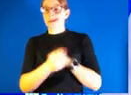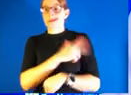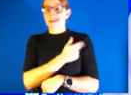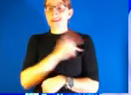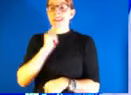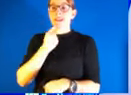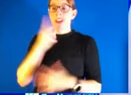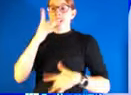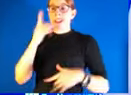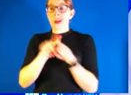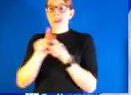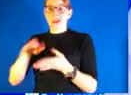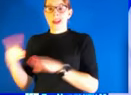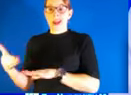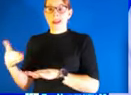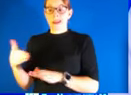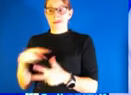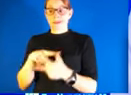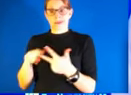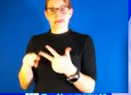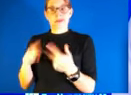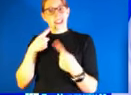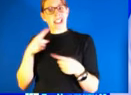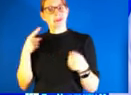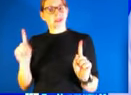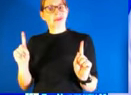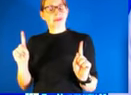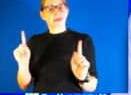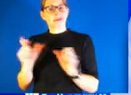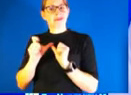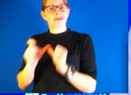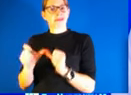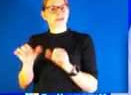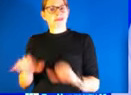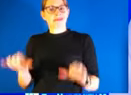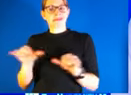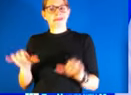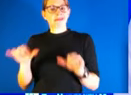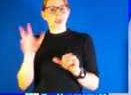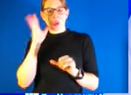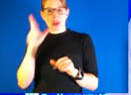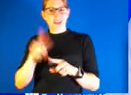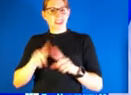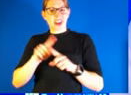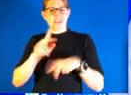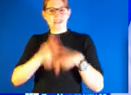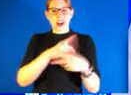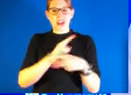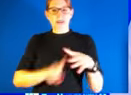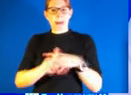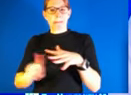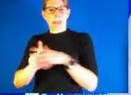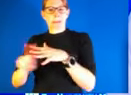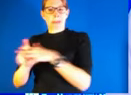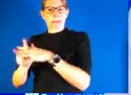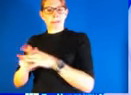death, and they continue to do that. And they have continued to do that throughout all the variants that we have seen so far. Now, there